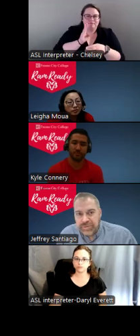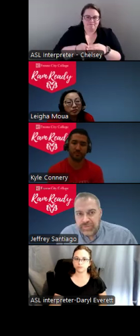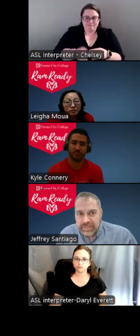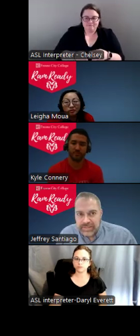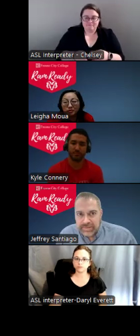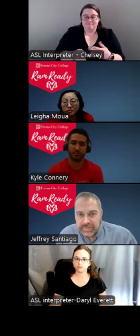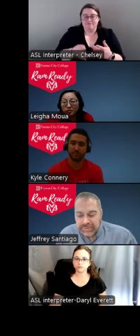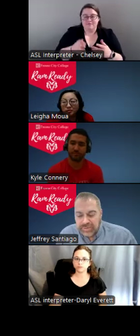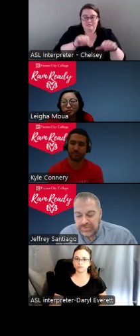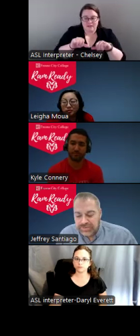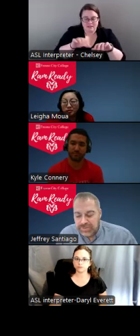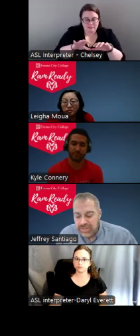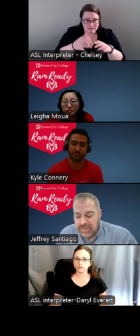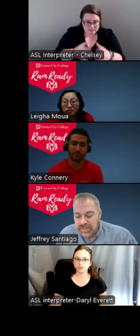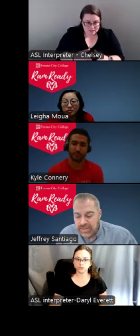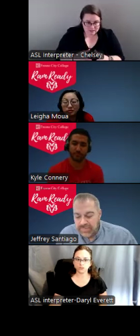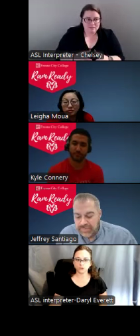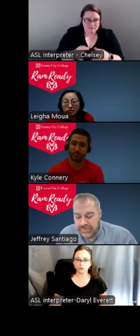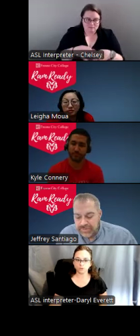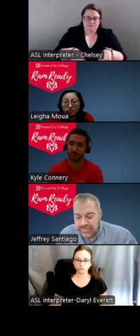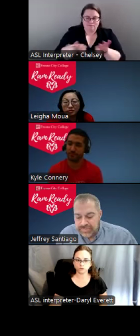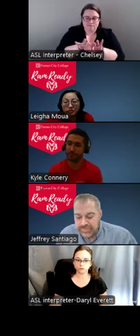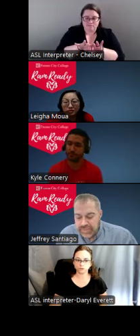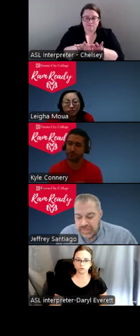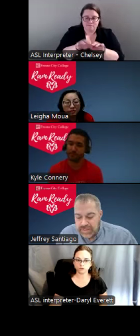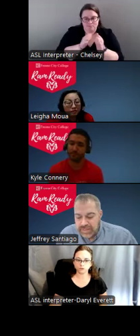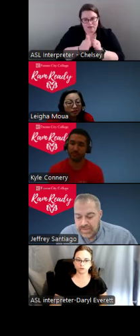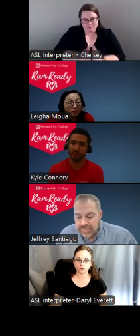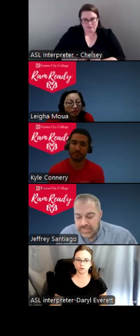That's critical. You want to complete those first.